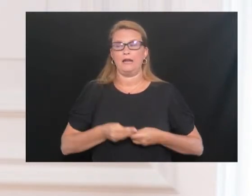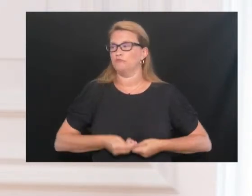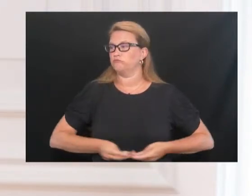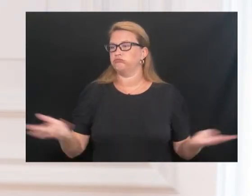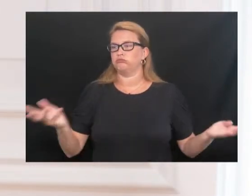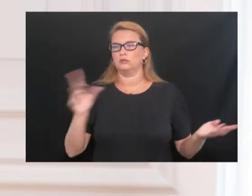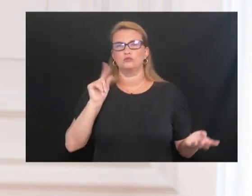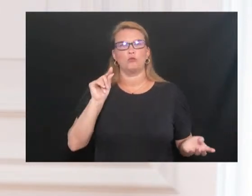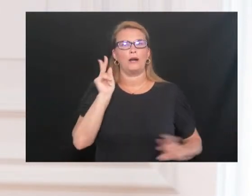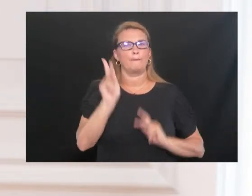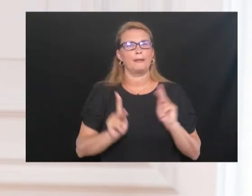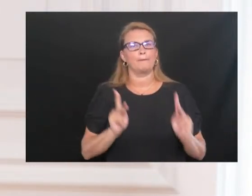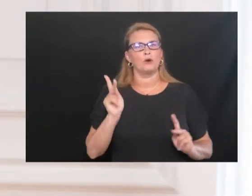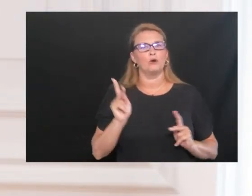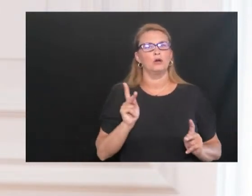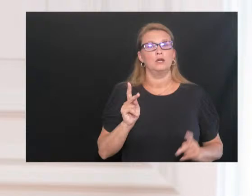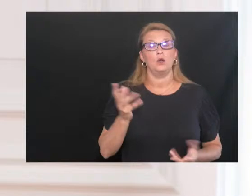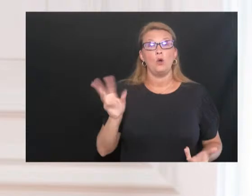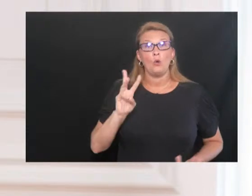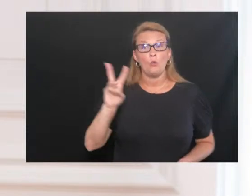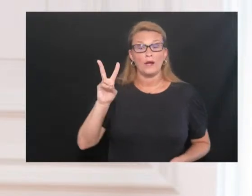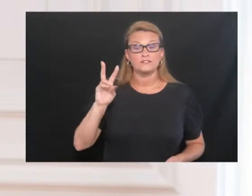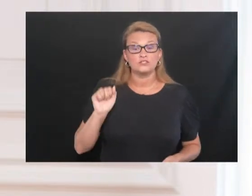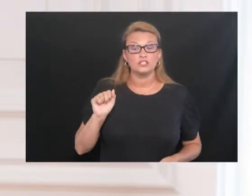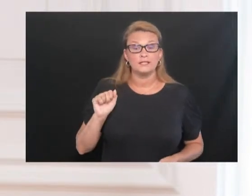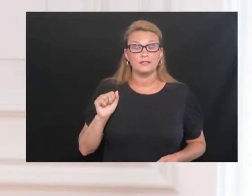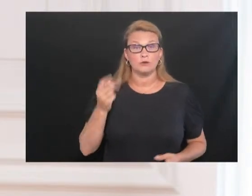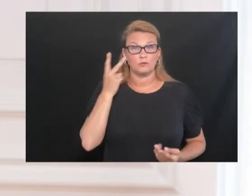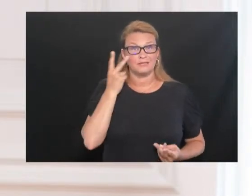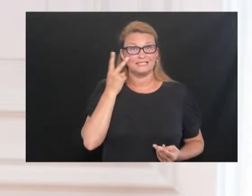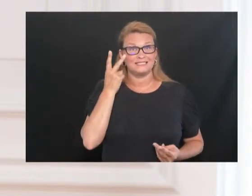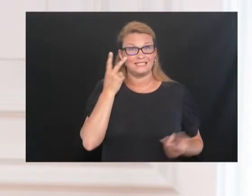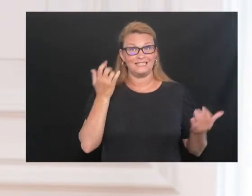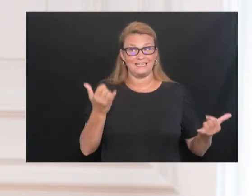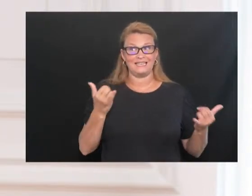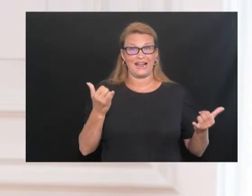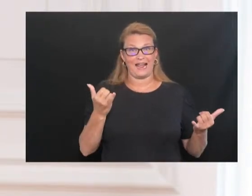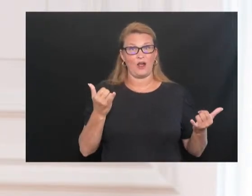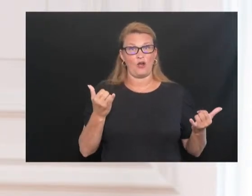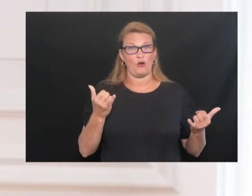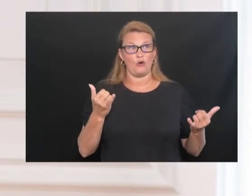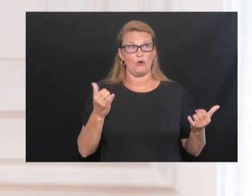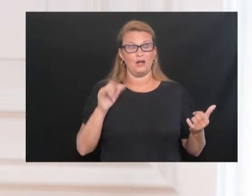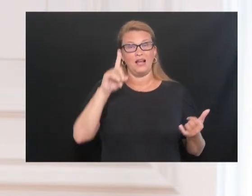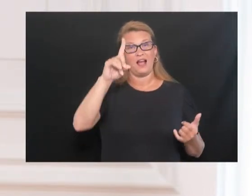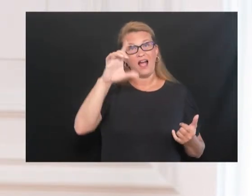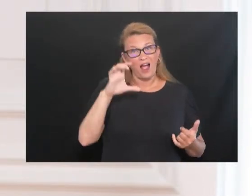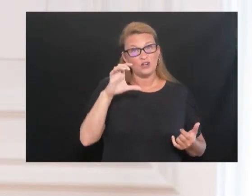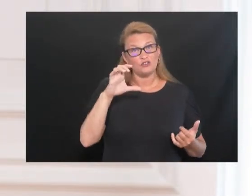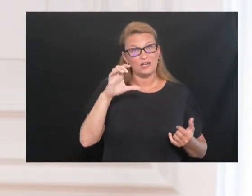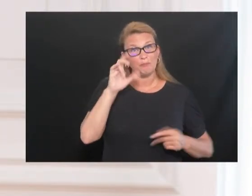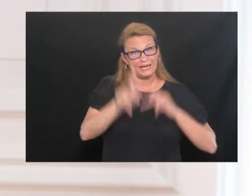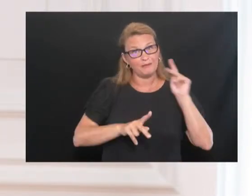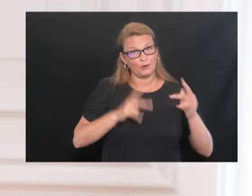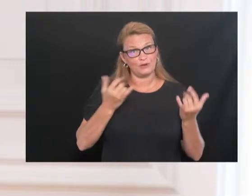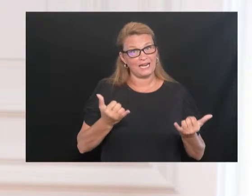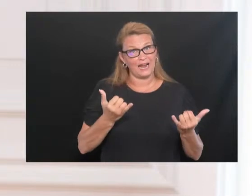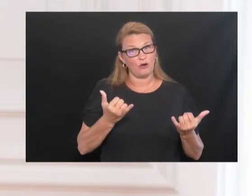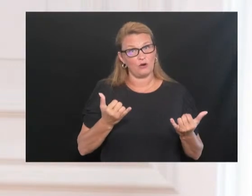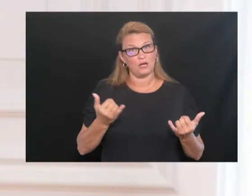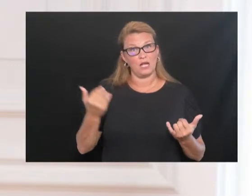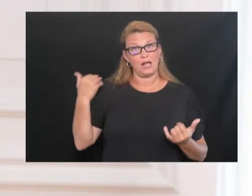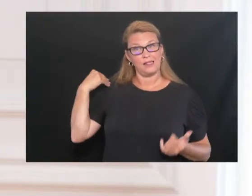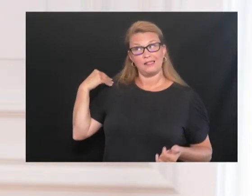And as we look at West Virginia, we see that of the cases that we have today, 100, remember last press brief it